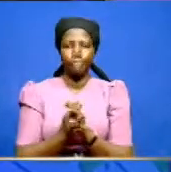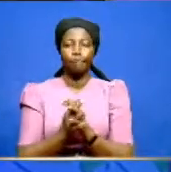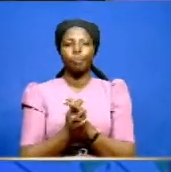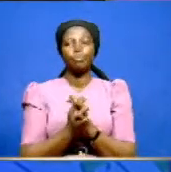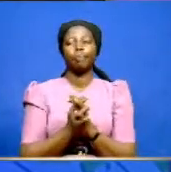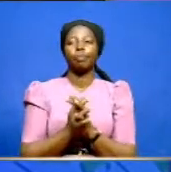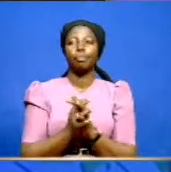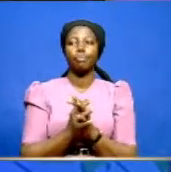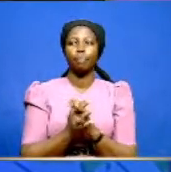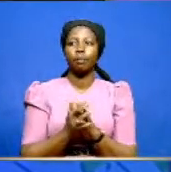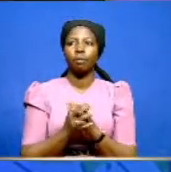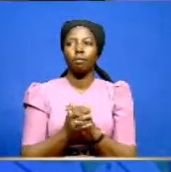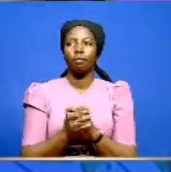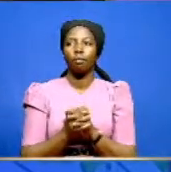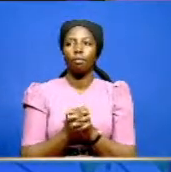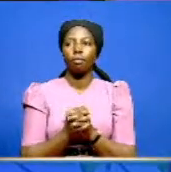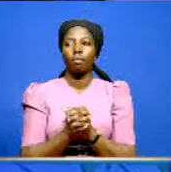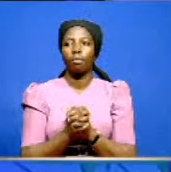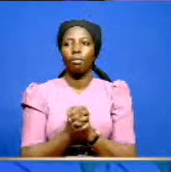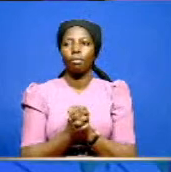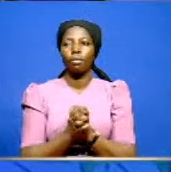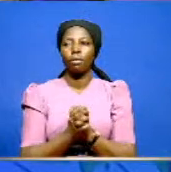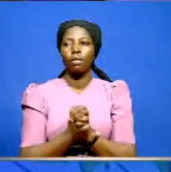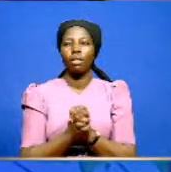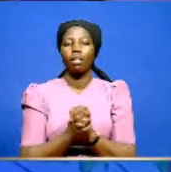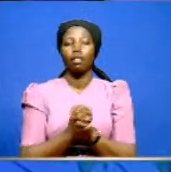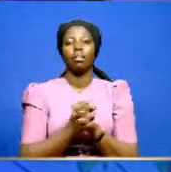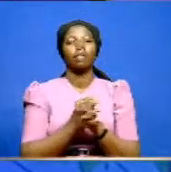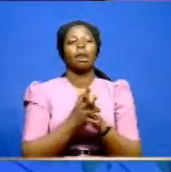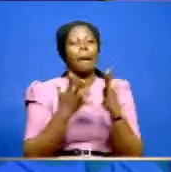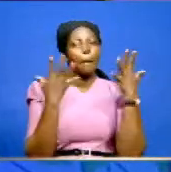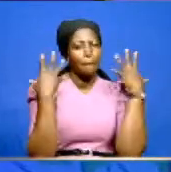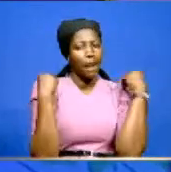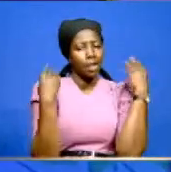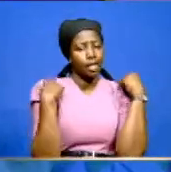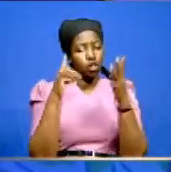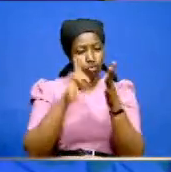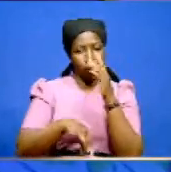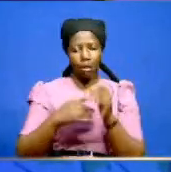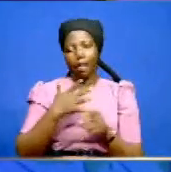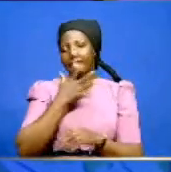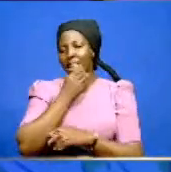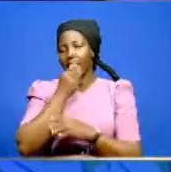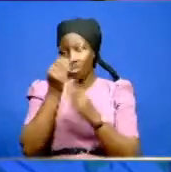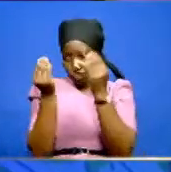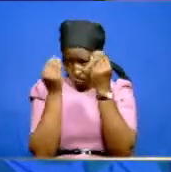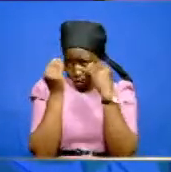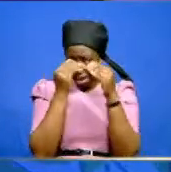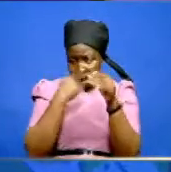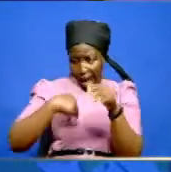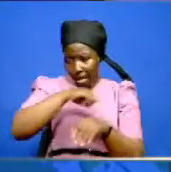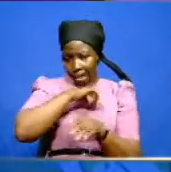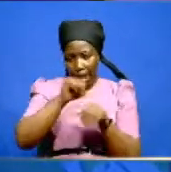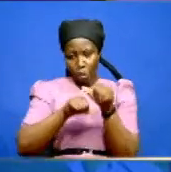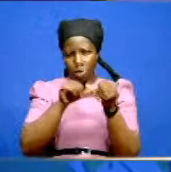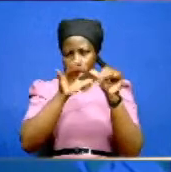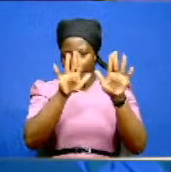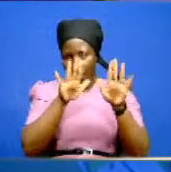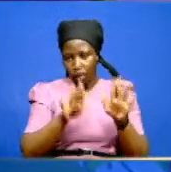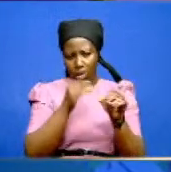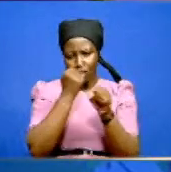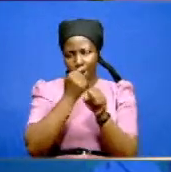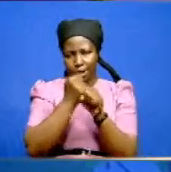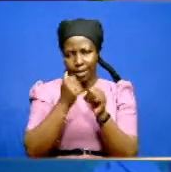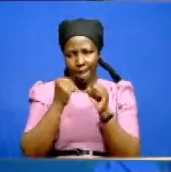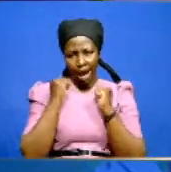what, putting in practice what he taught us about the importance of hard work. The